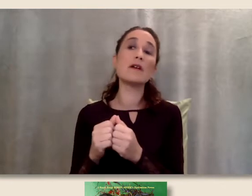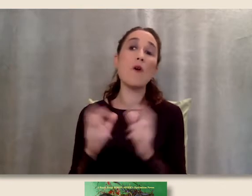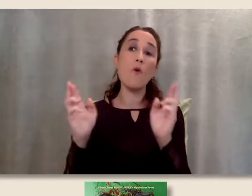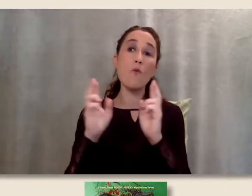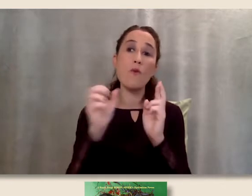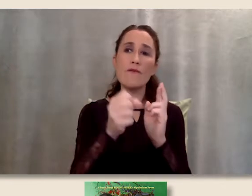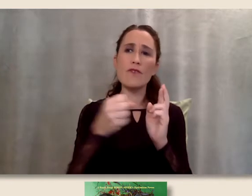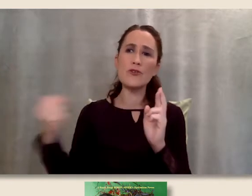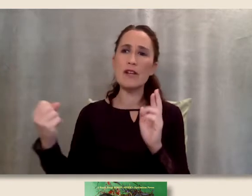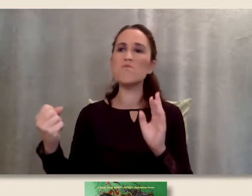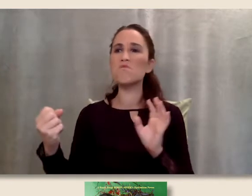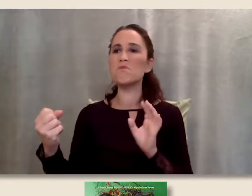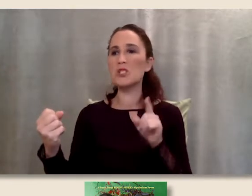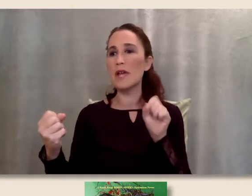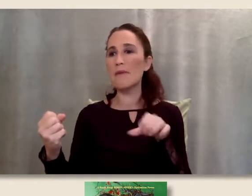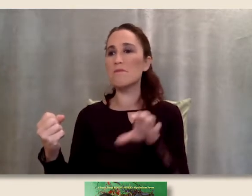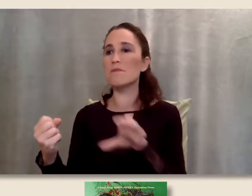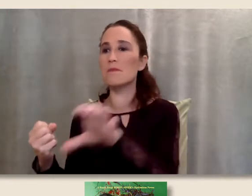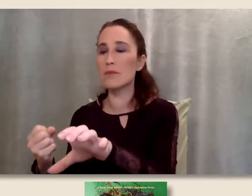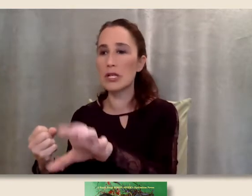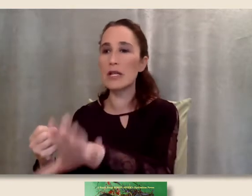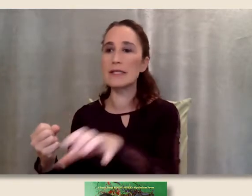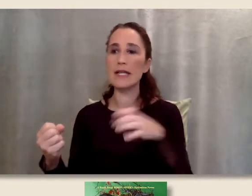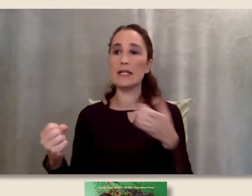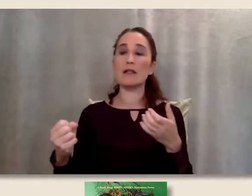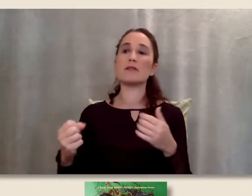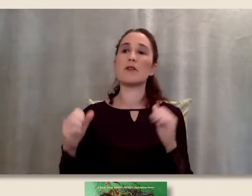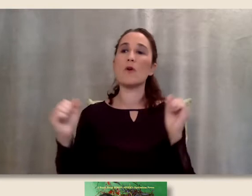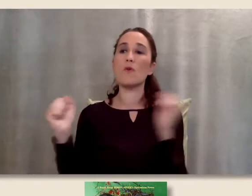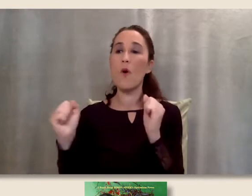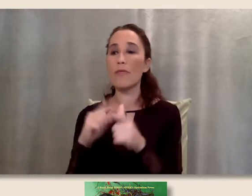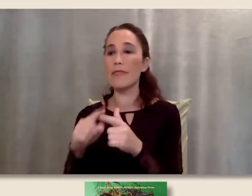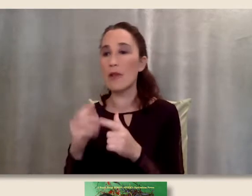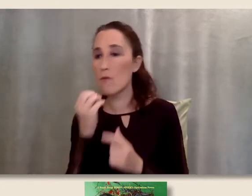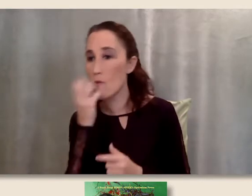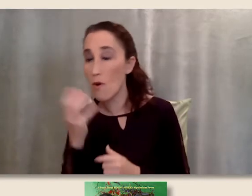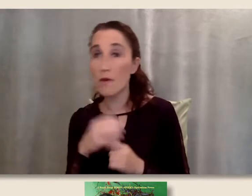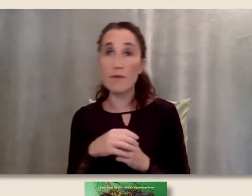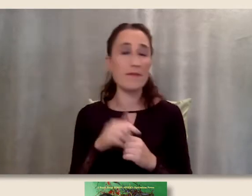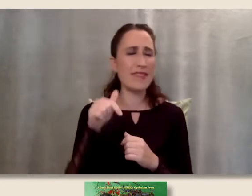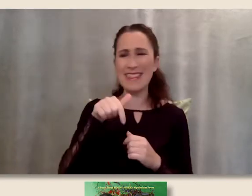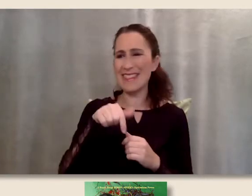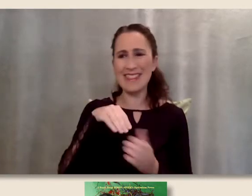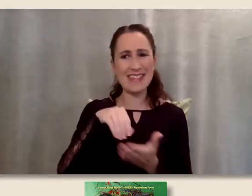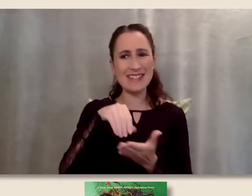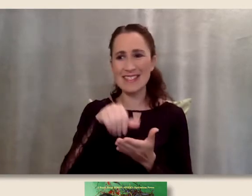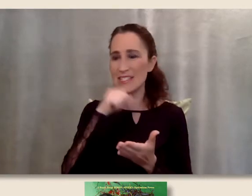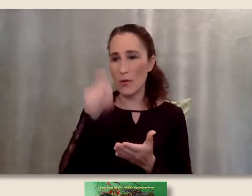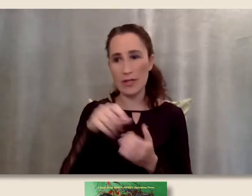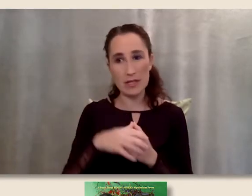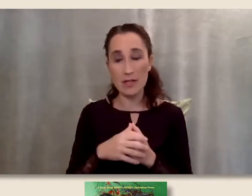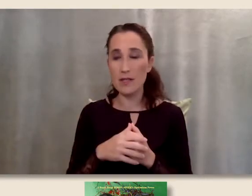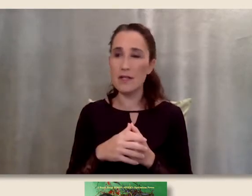then taking it out. So it's going through this cold and warm period, but these seeds don't need that. They're actually very easy. I